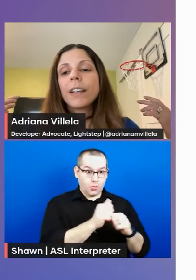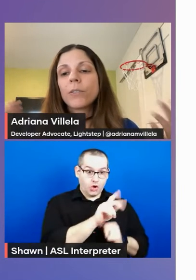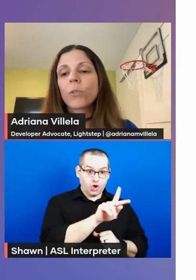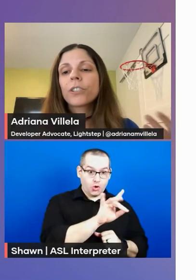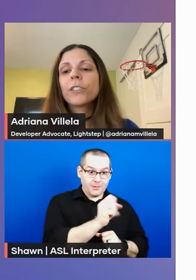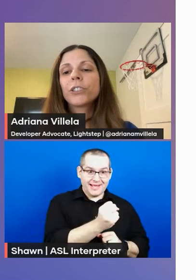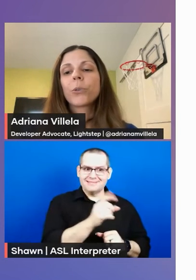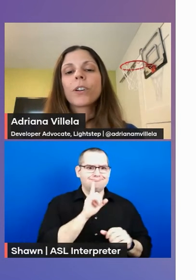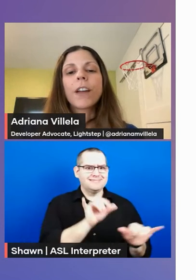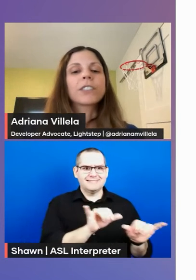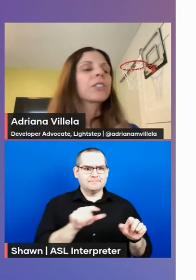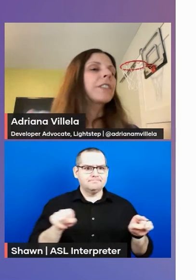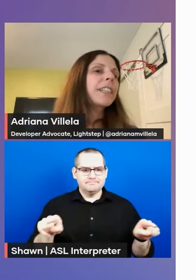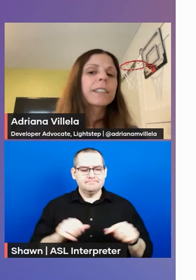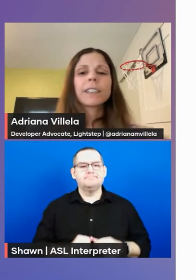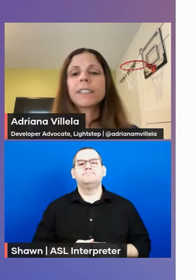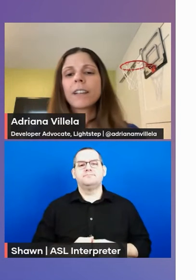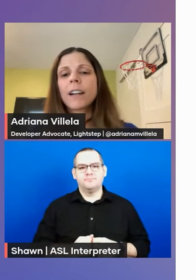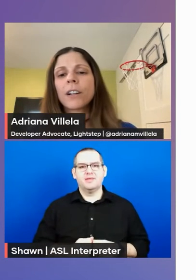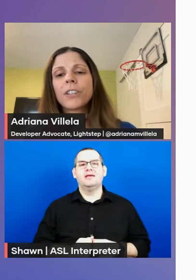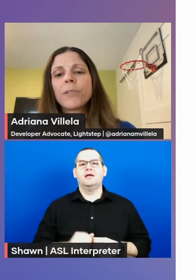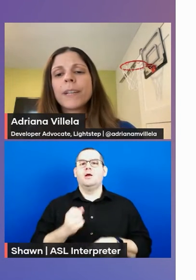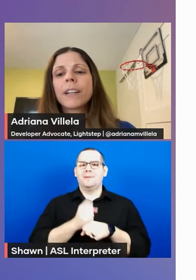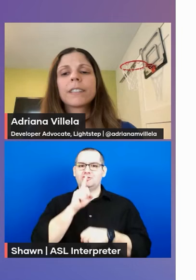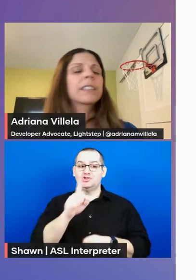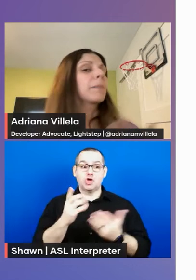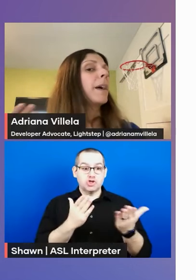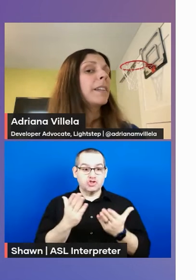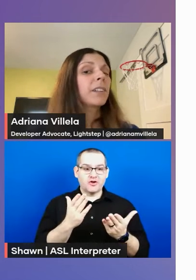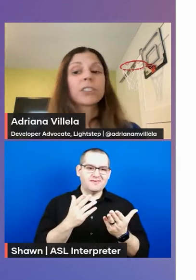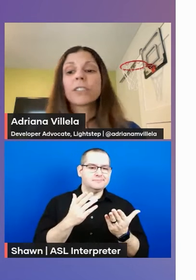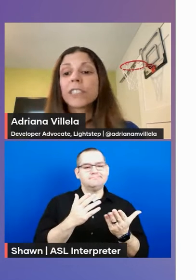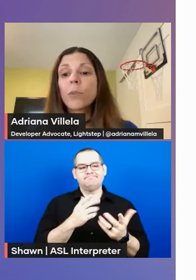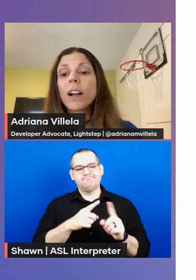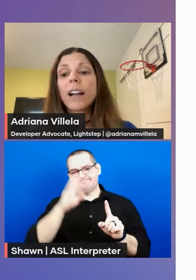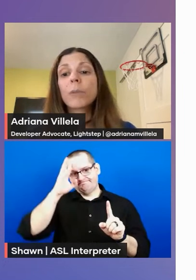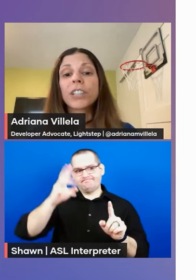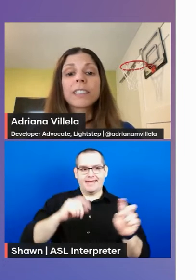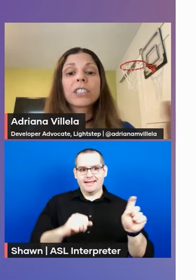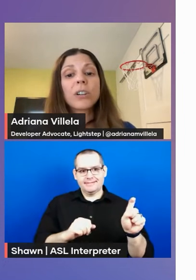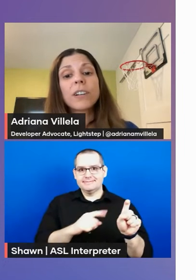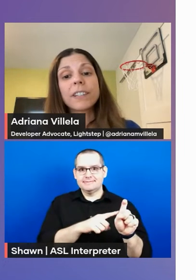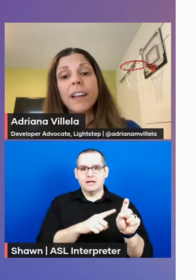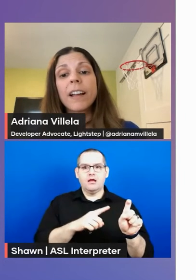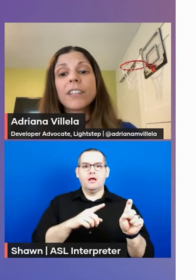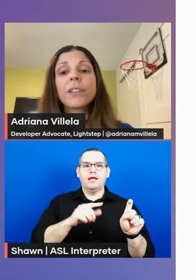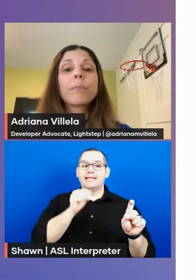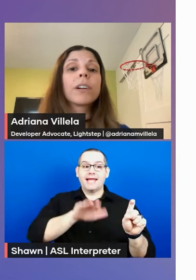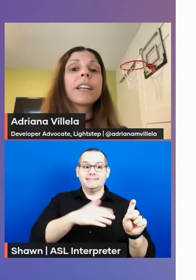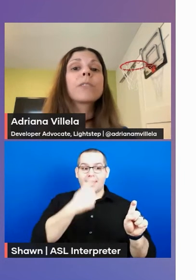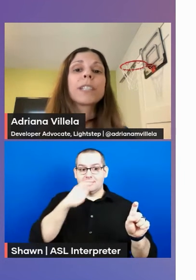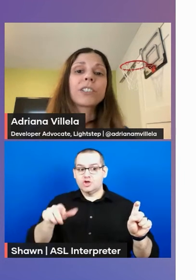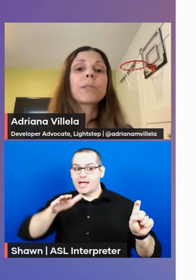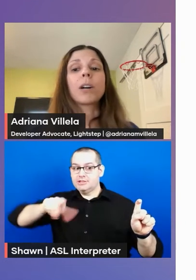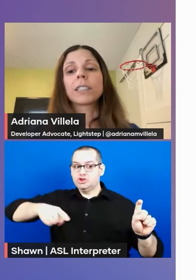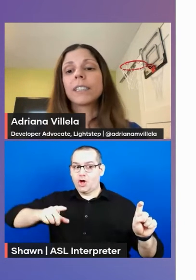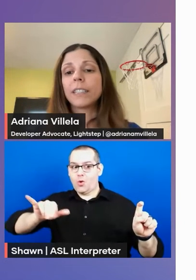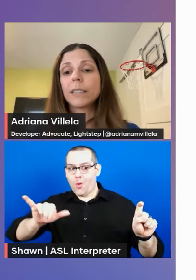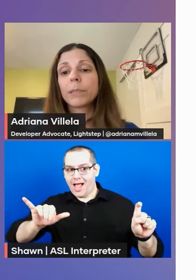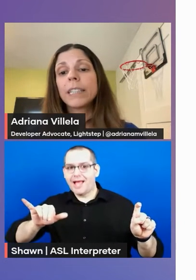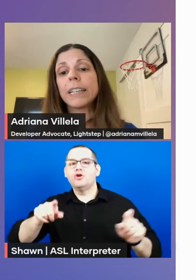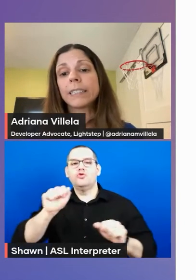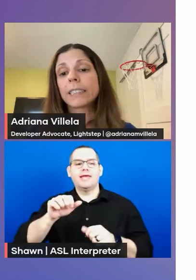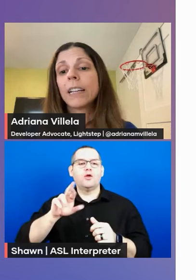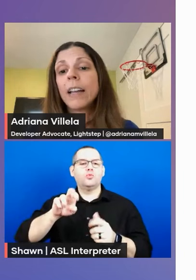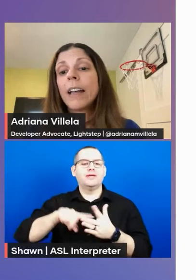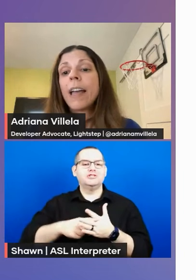So in order to ensure that service X doesn't die on you because it's dependent on service Y, which hasn't started yet, you can put a restart policy